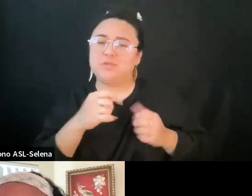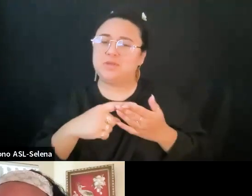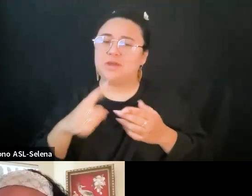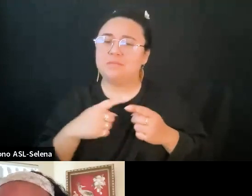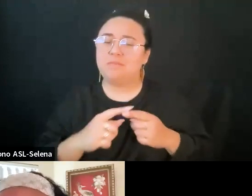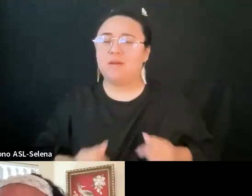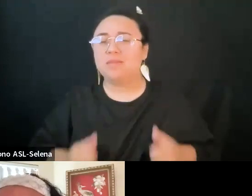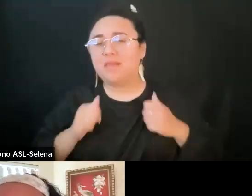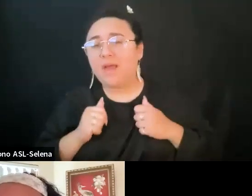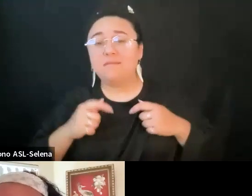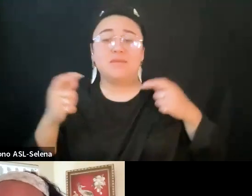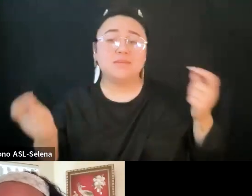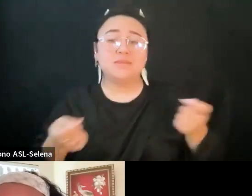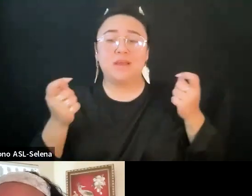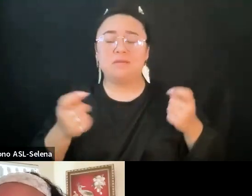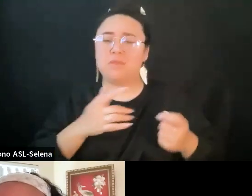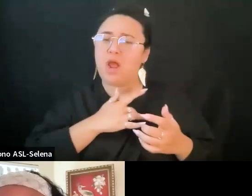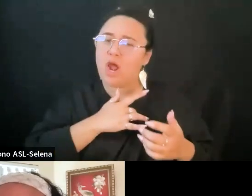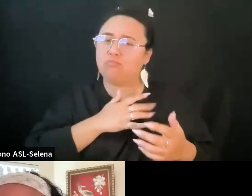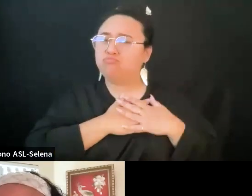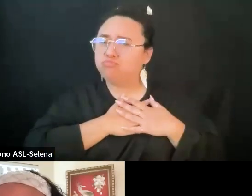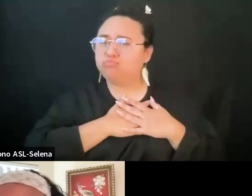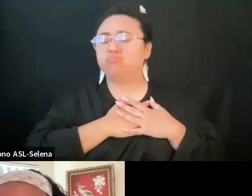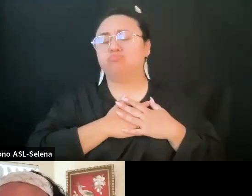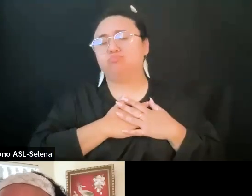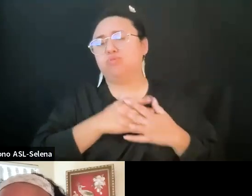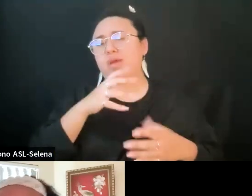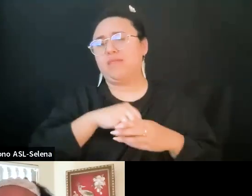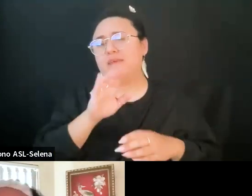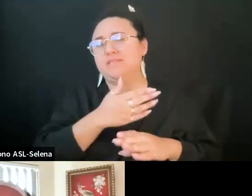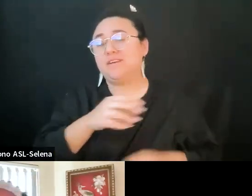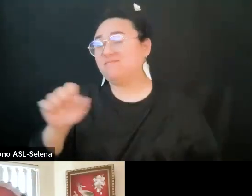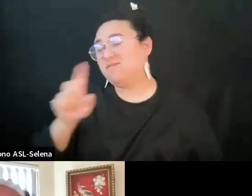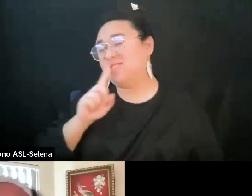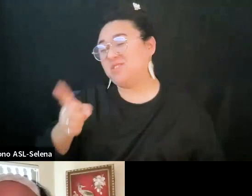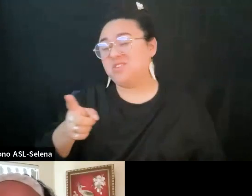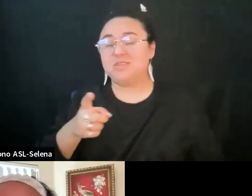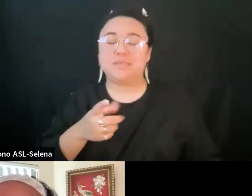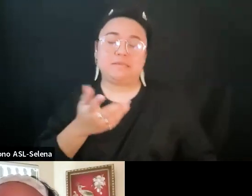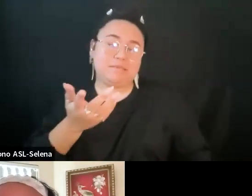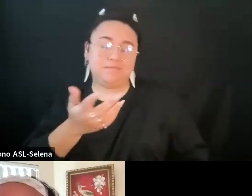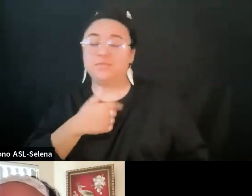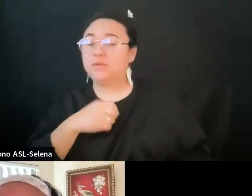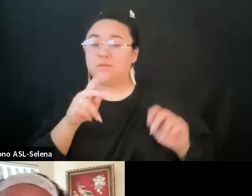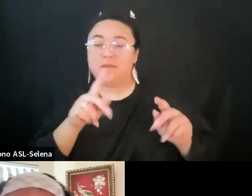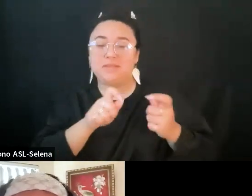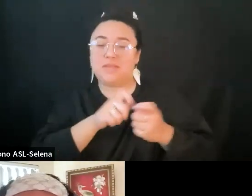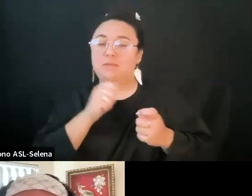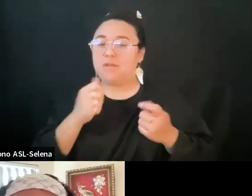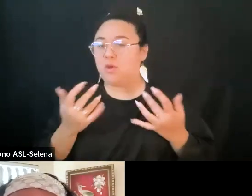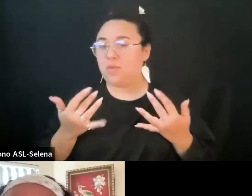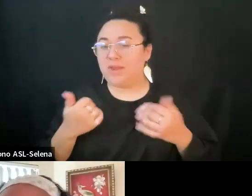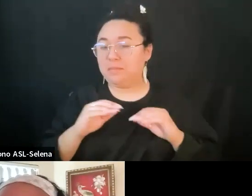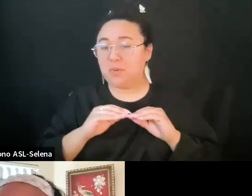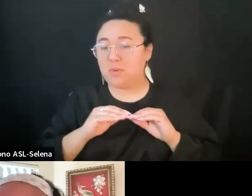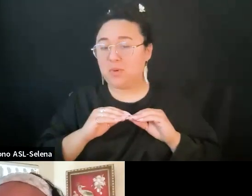celebration, but there's a lot of heartache packed in there. If I'm not mistaken. Yeah. No, exactly. All right. Well, I won't keep you any